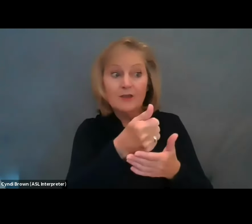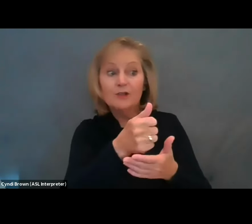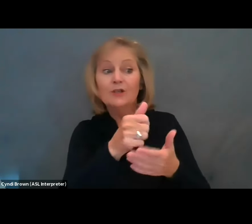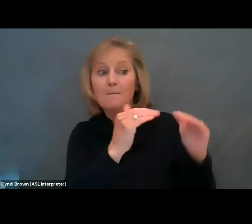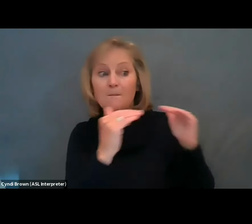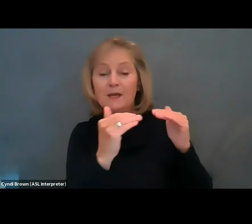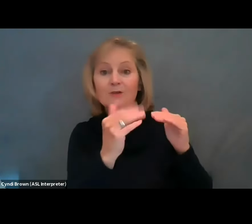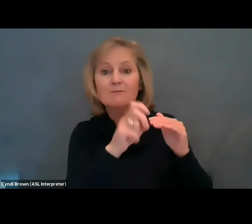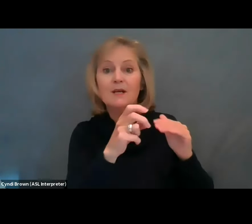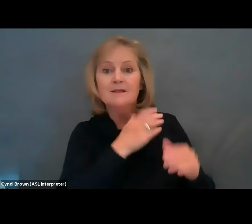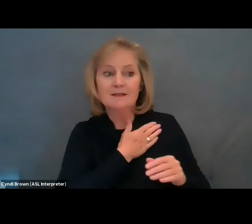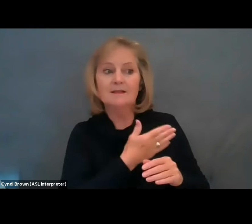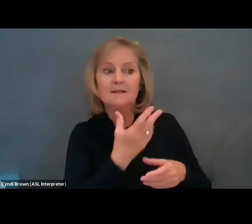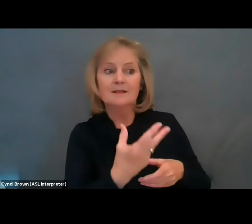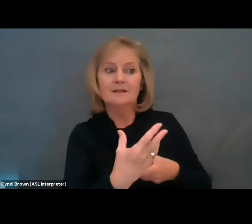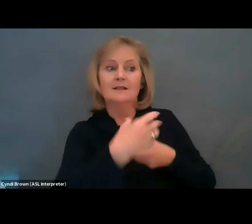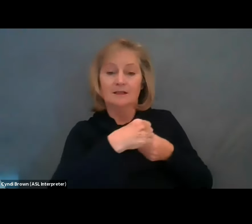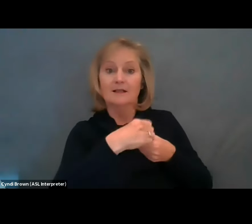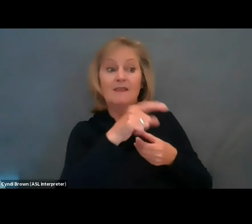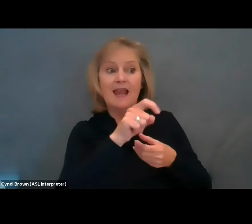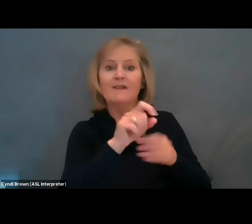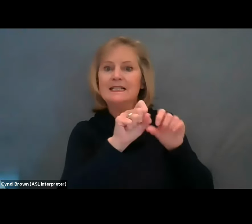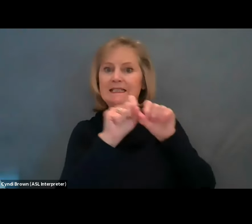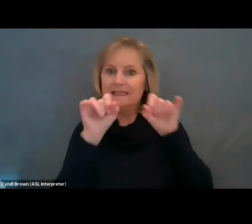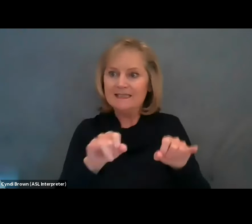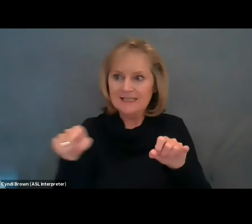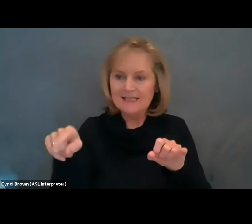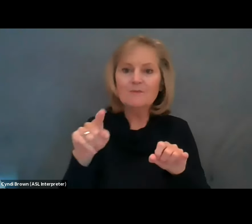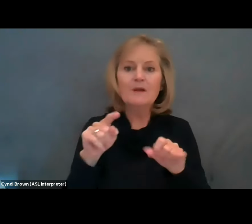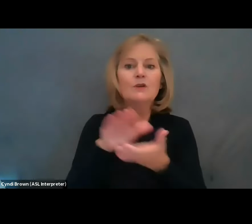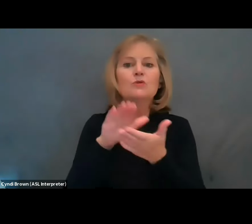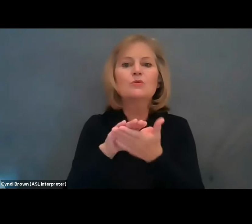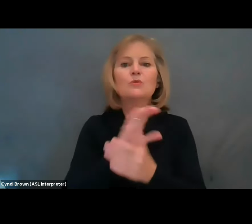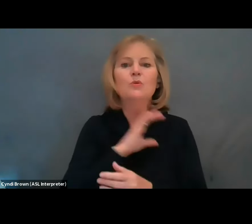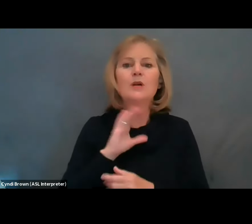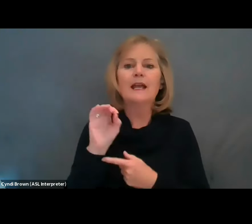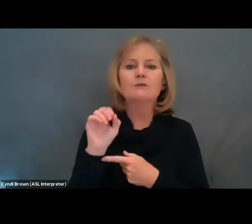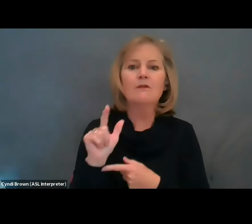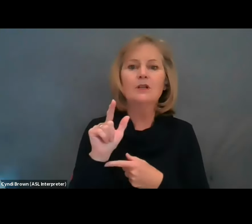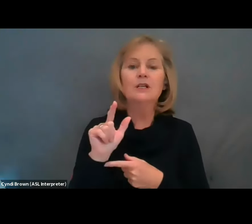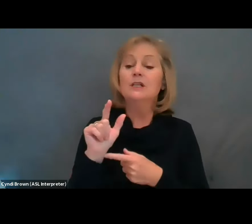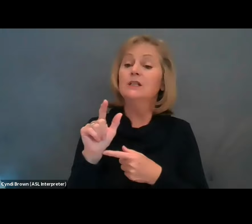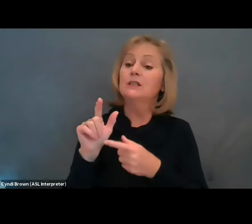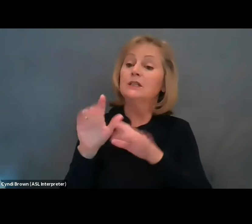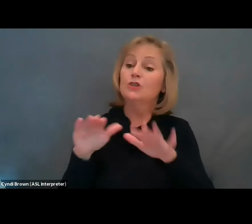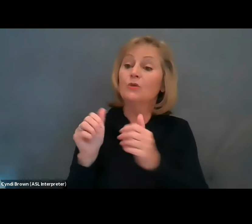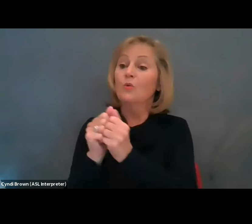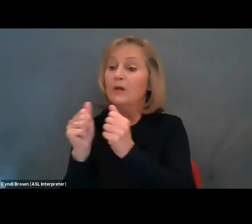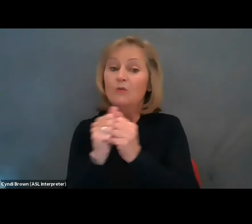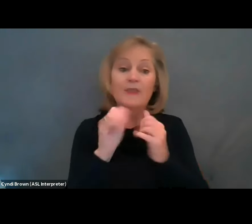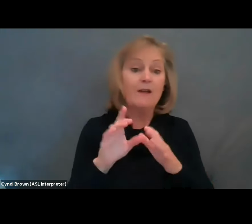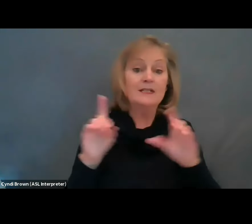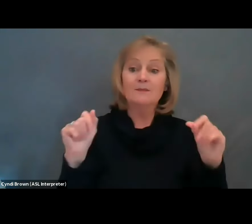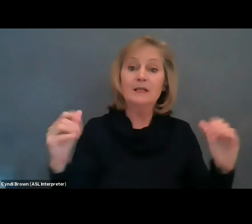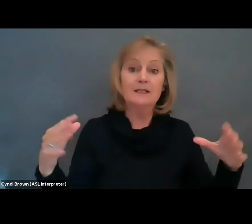peers on board. So they have a system of a kind of school council where children with and without disabilities can be